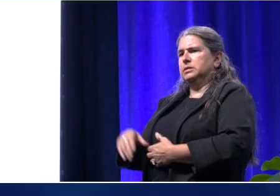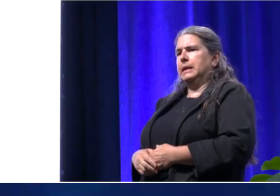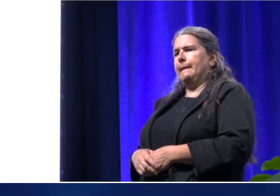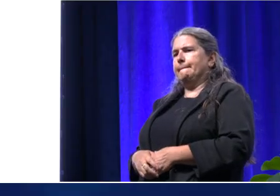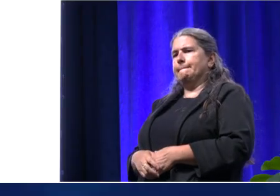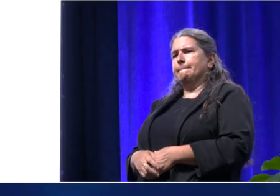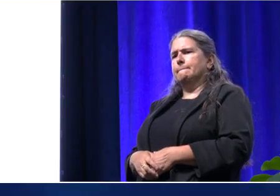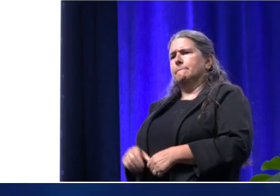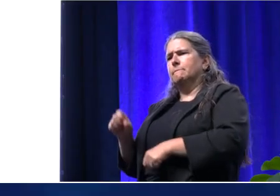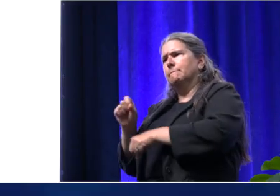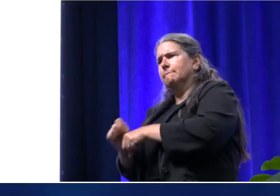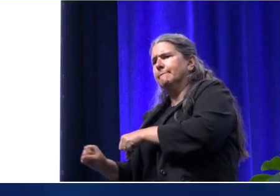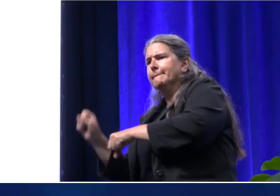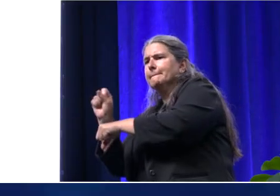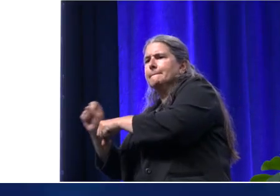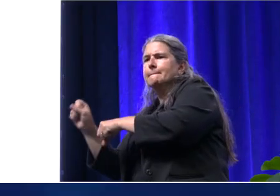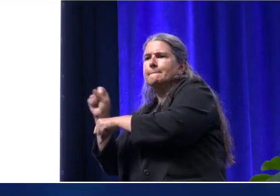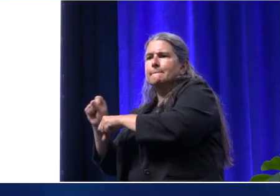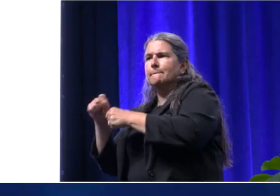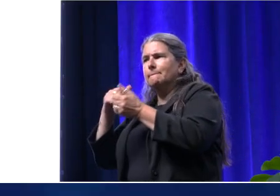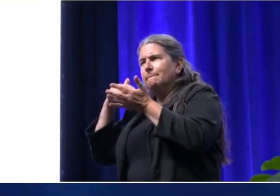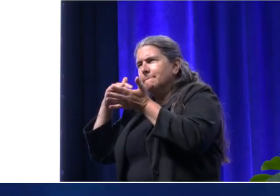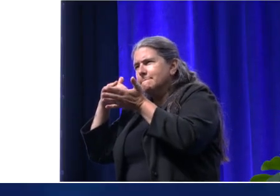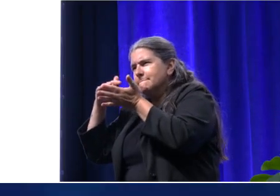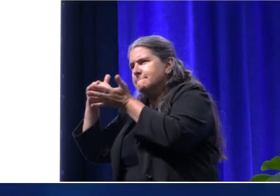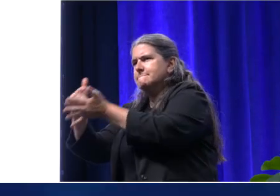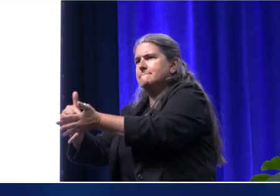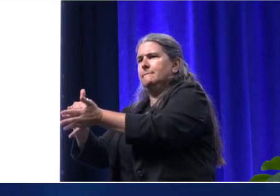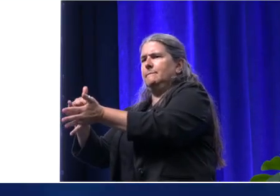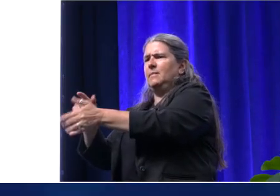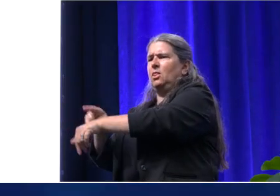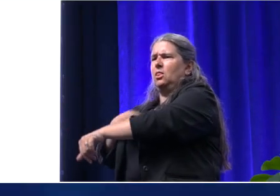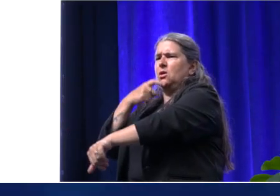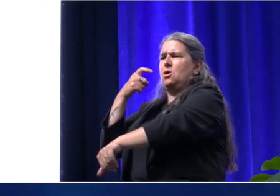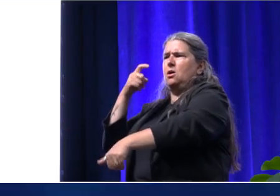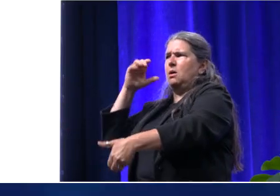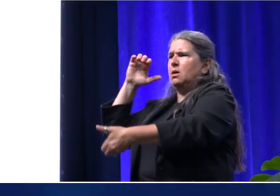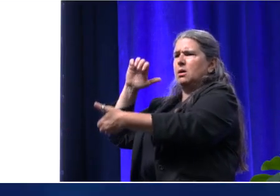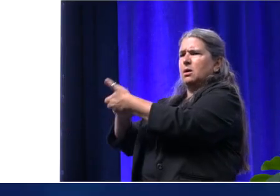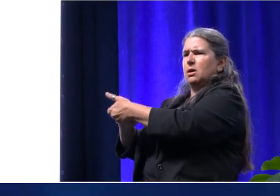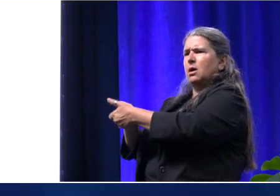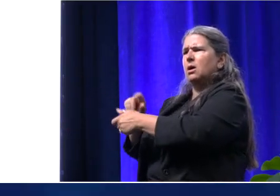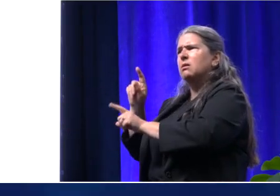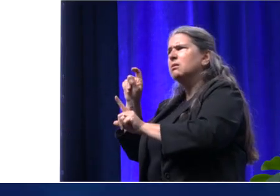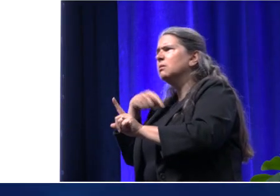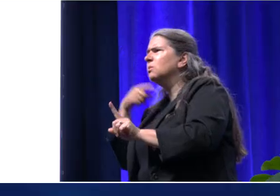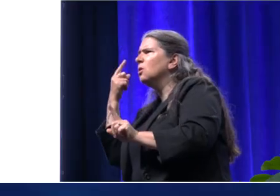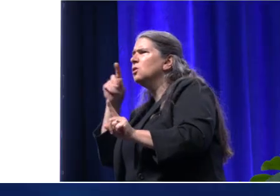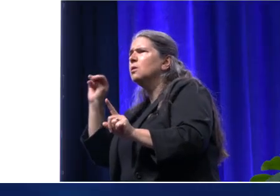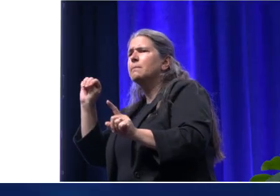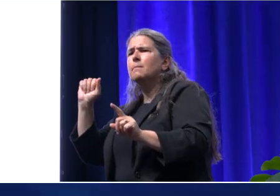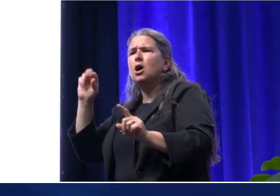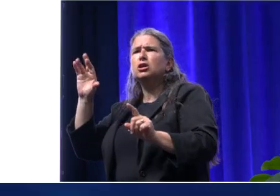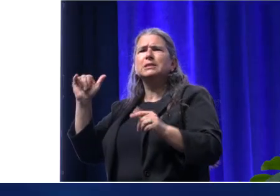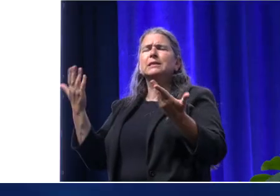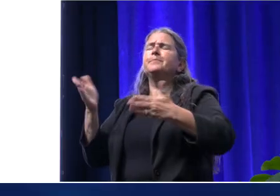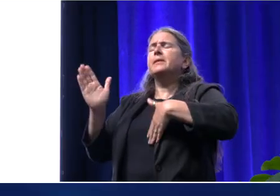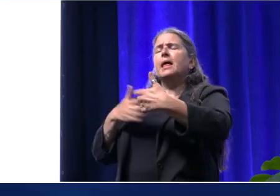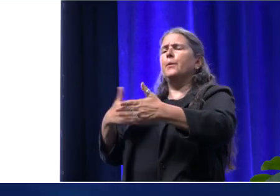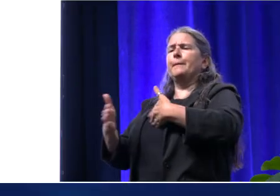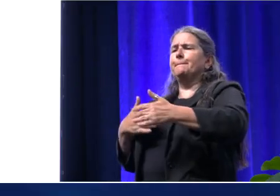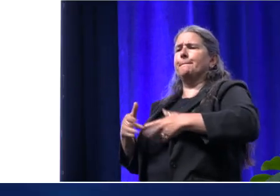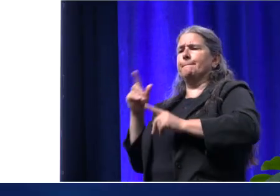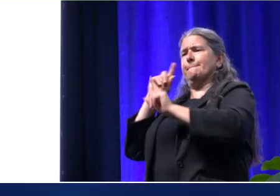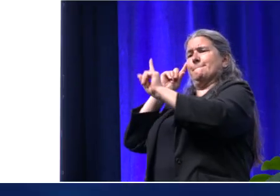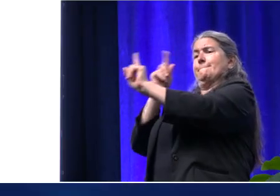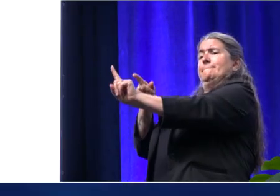this research for the longest in the entire country, and just a pleasure to work with. I hope you're here, Marcy. But she's one of the first to point this out in the